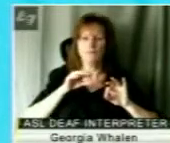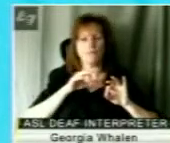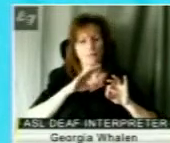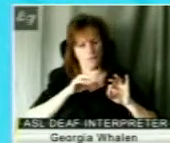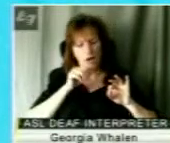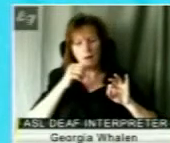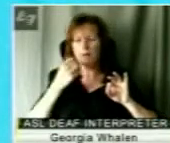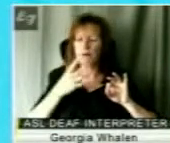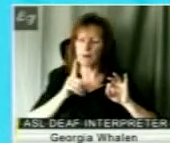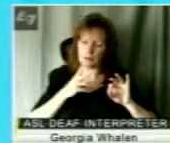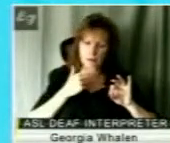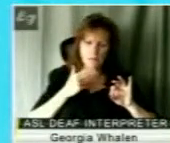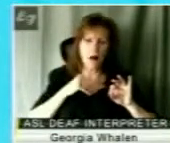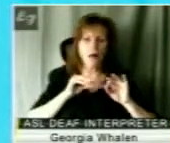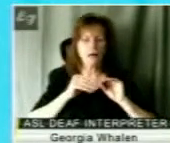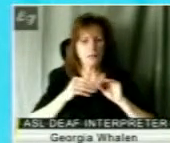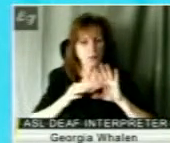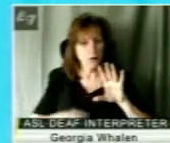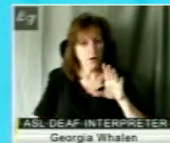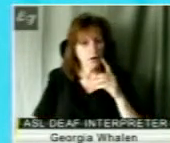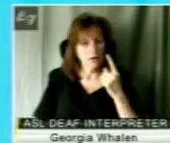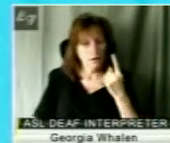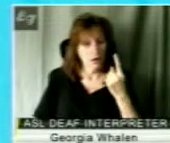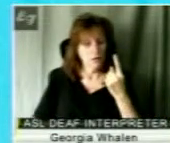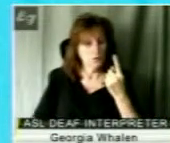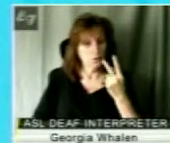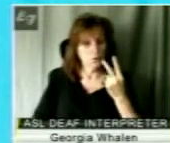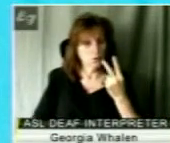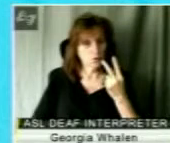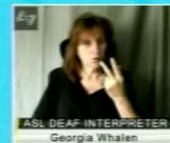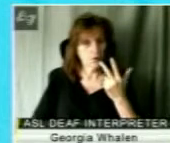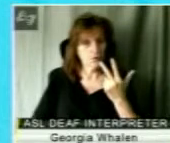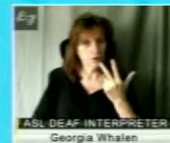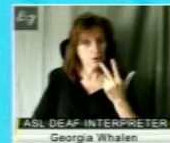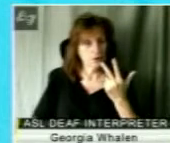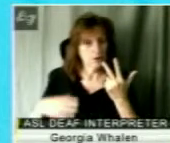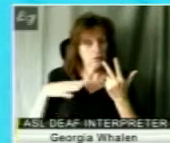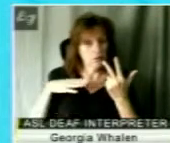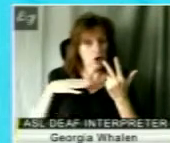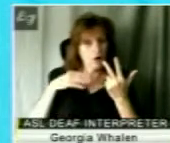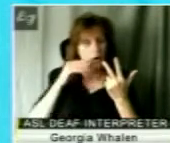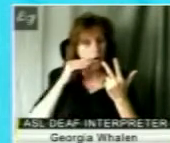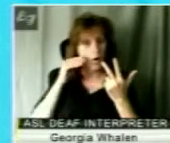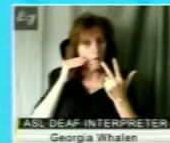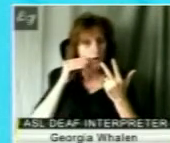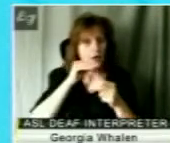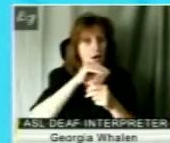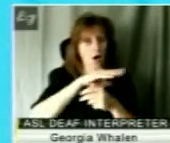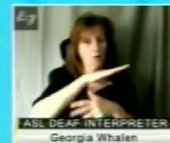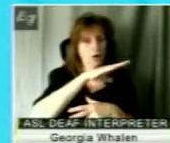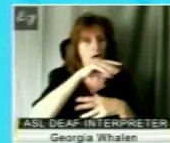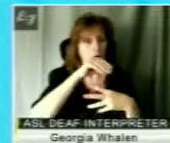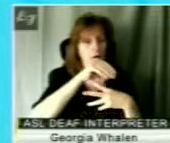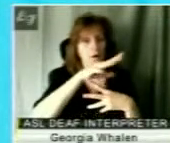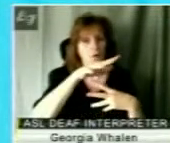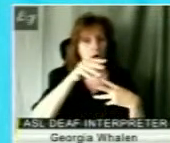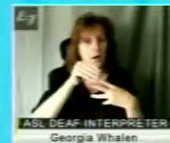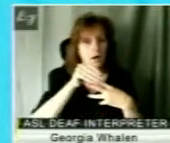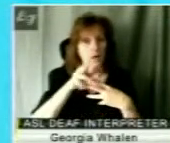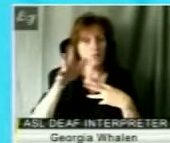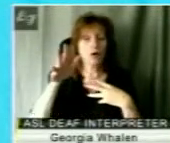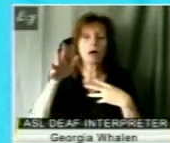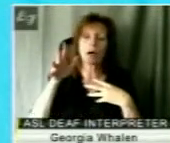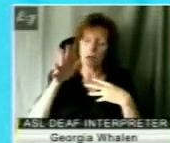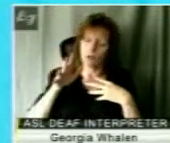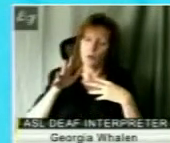areas, but one, you know, a couple of the long-term care homes and retirement homes had those larger outbreaks that contributed a significant